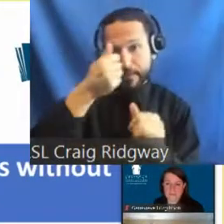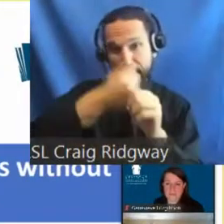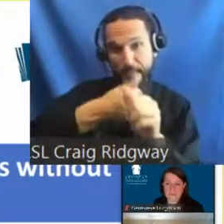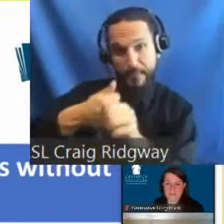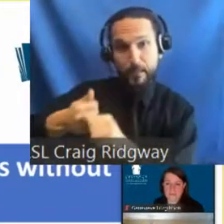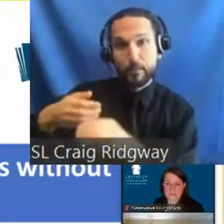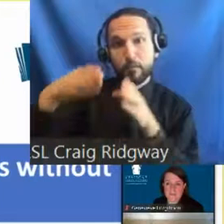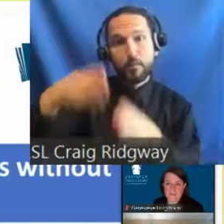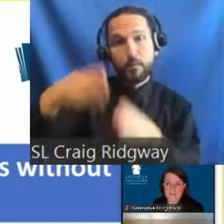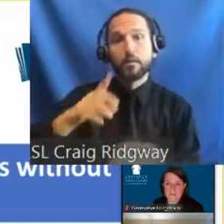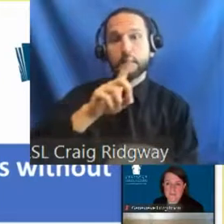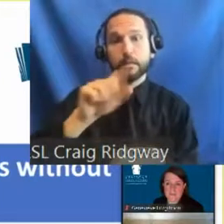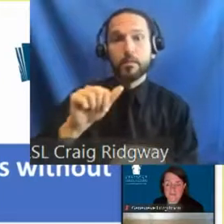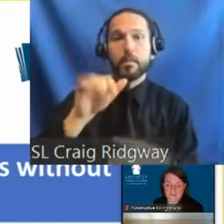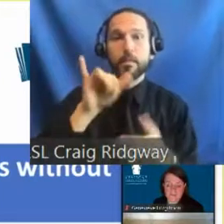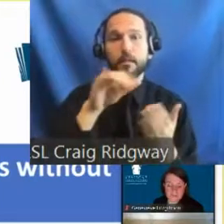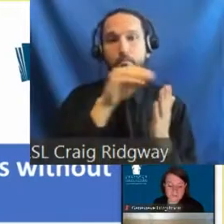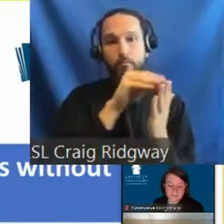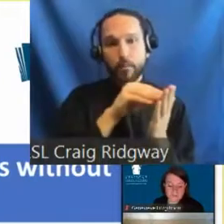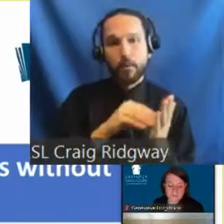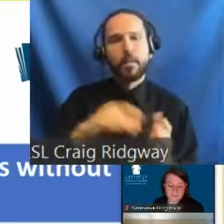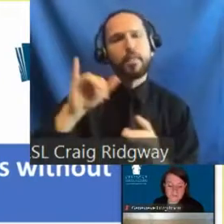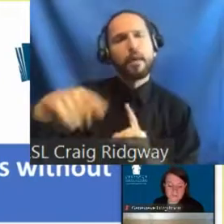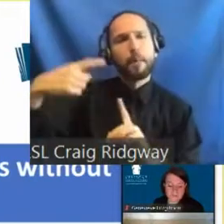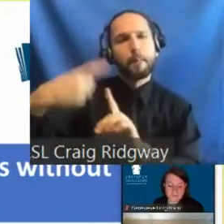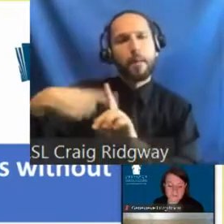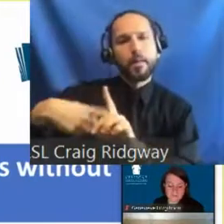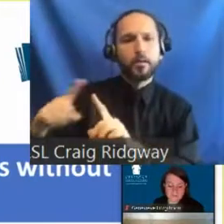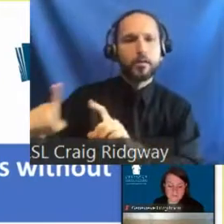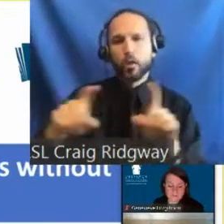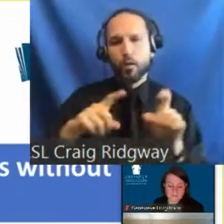disability are collected as part of a monthly sample survey of about